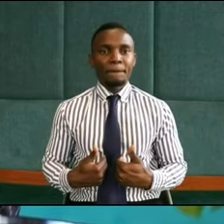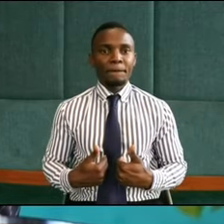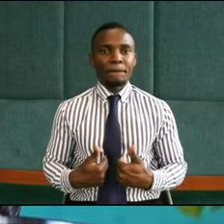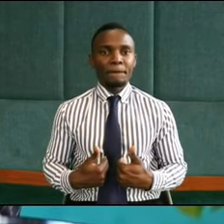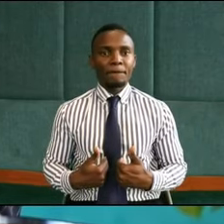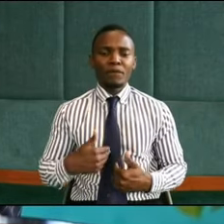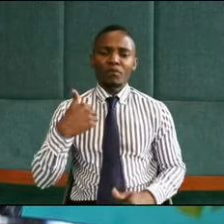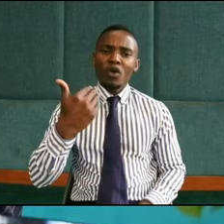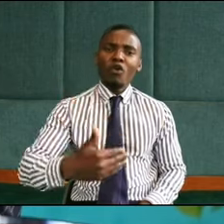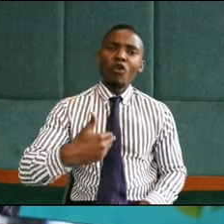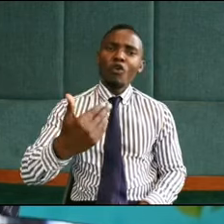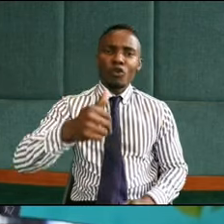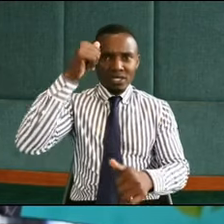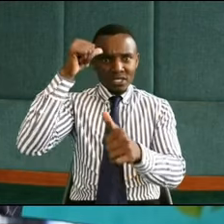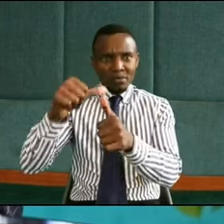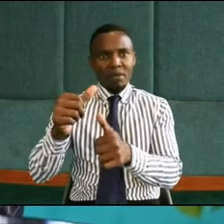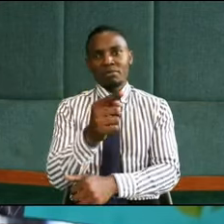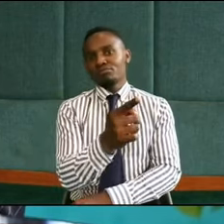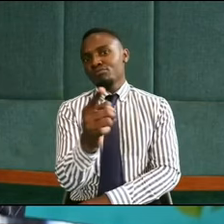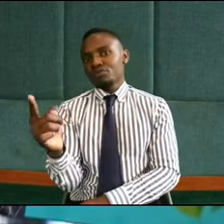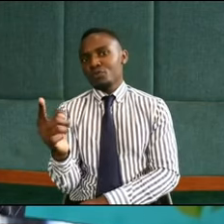all the time we remember you,